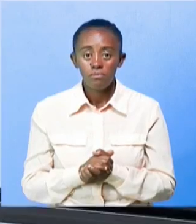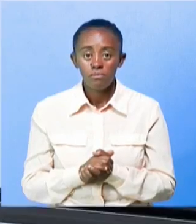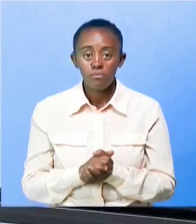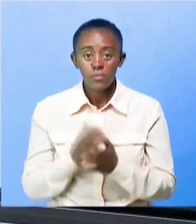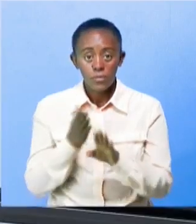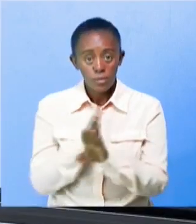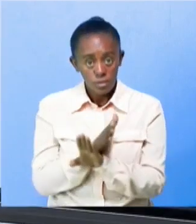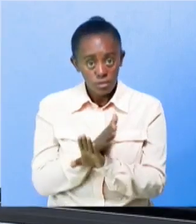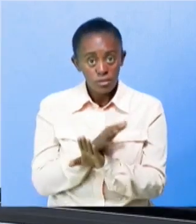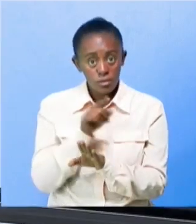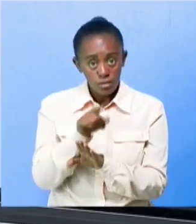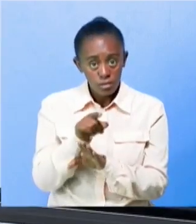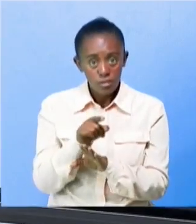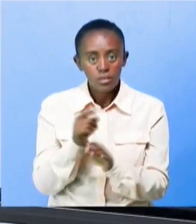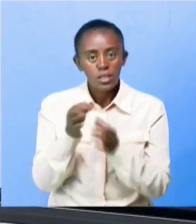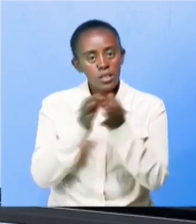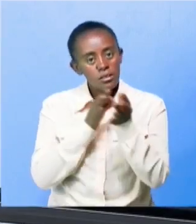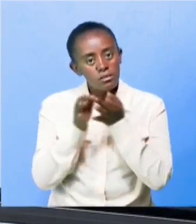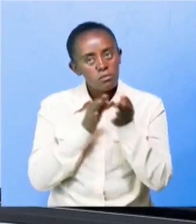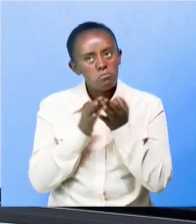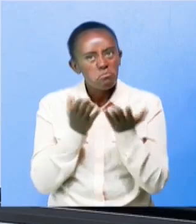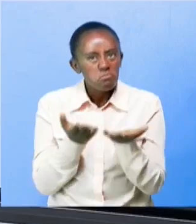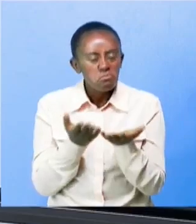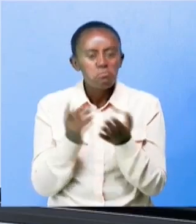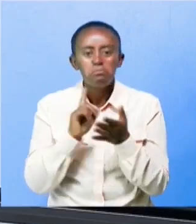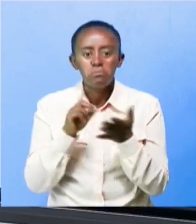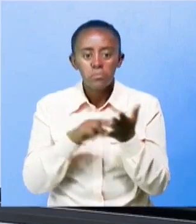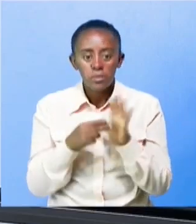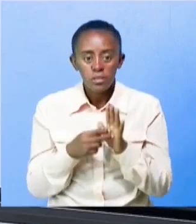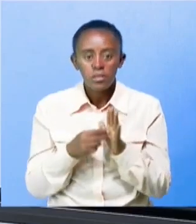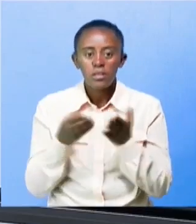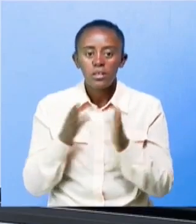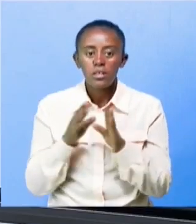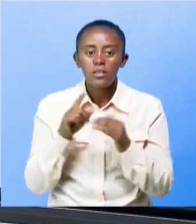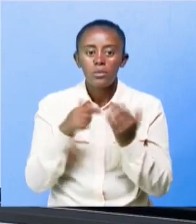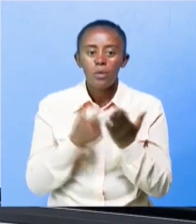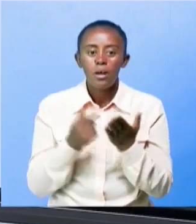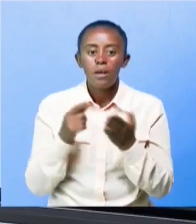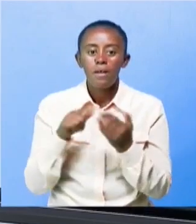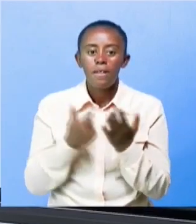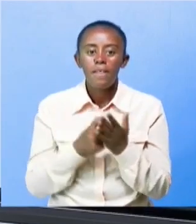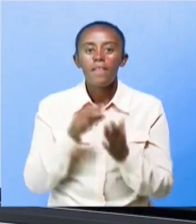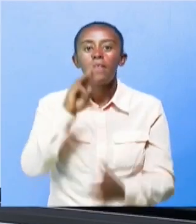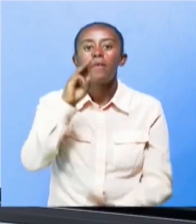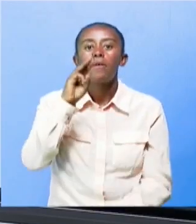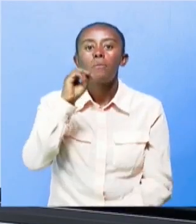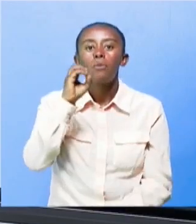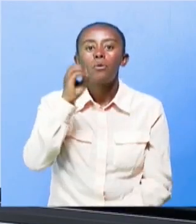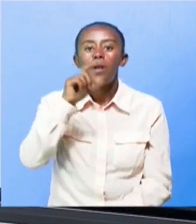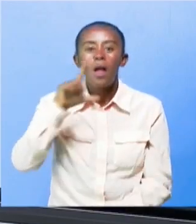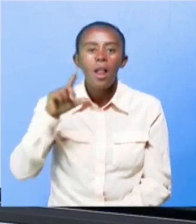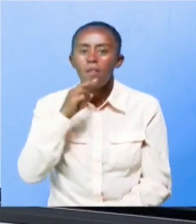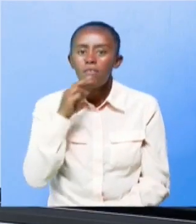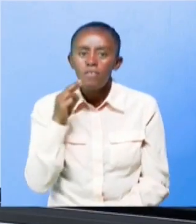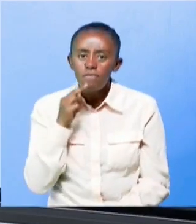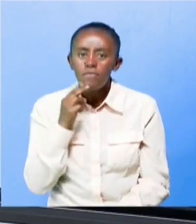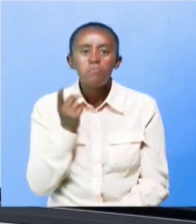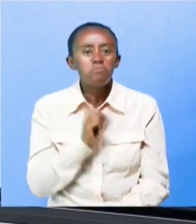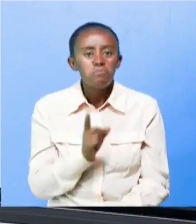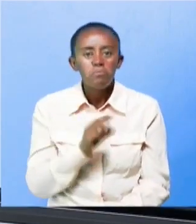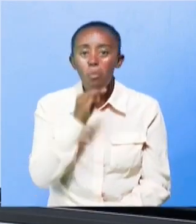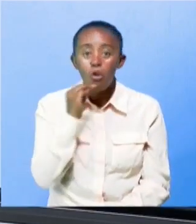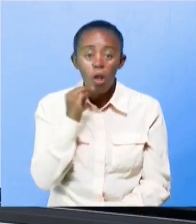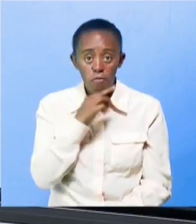Before we go on to explain what that is, let's talk about modal verbs first. Modal verbs